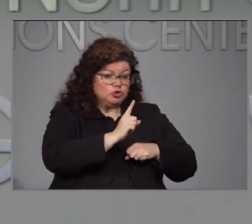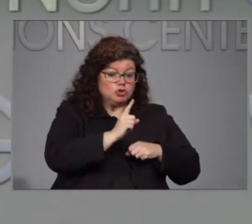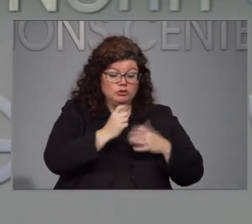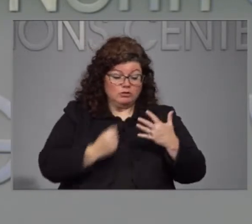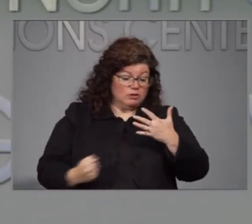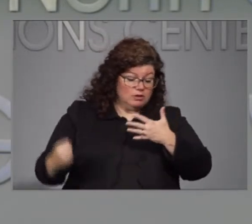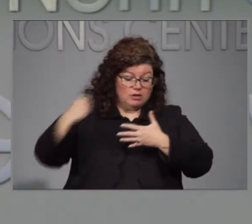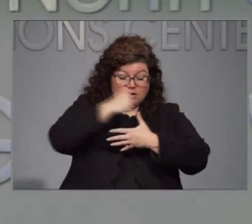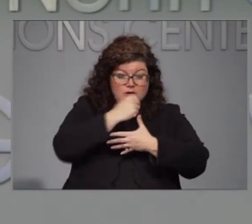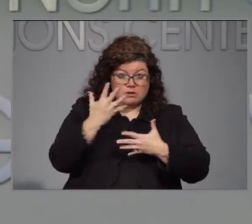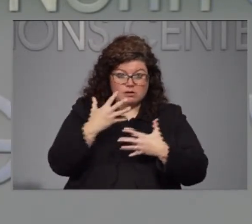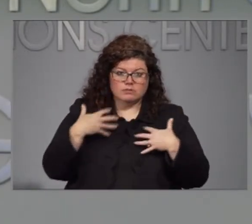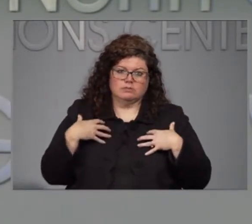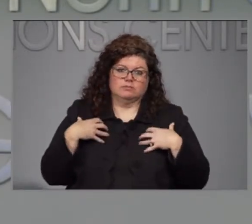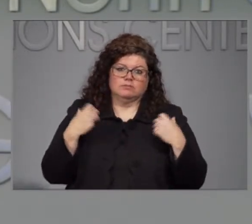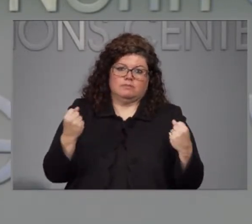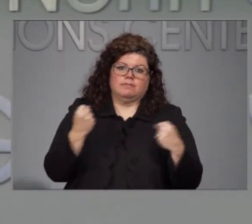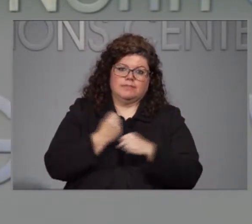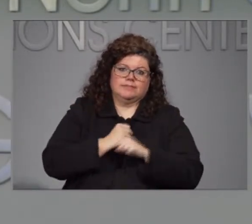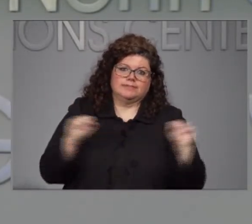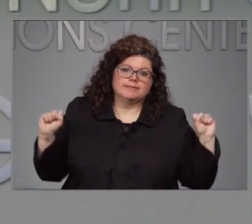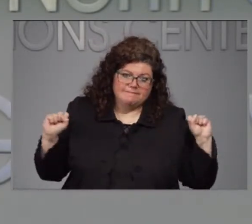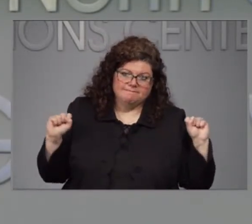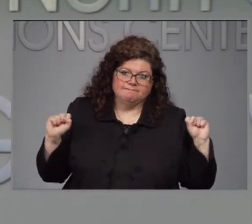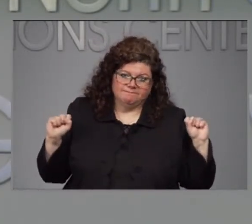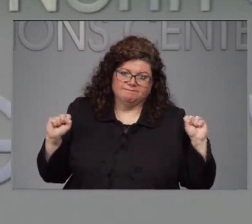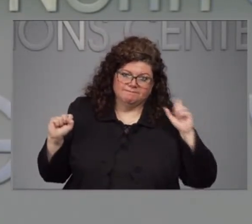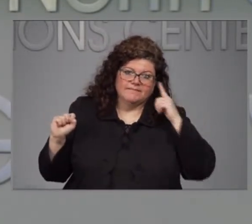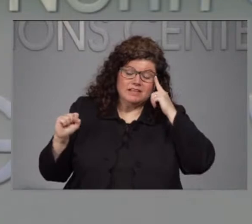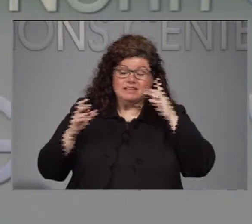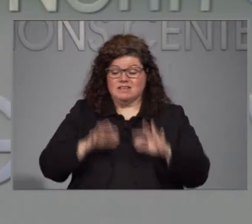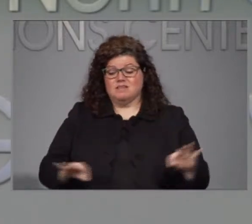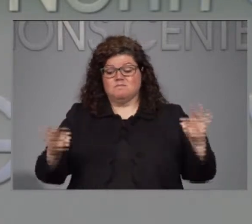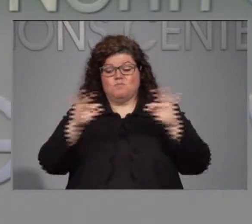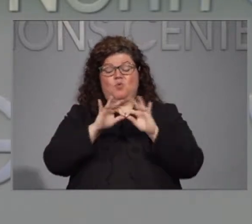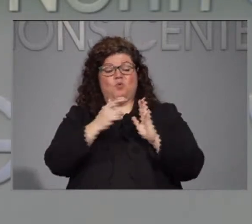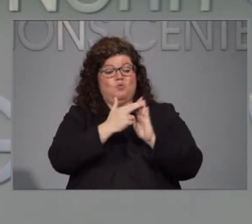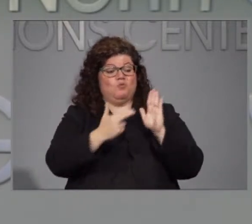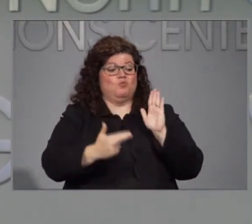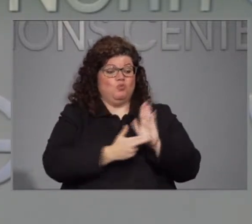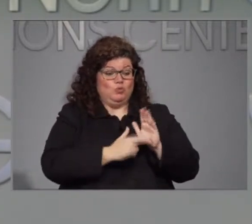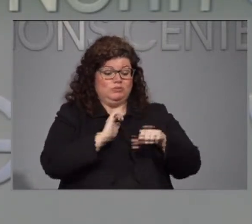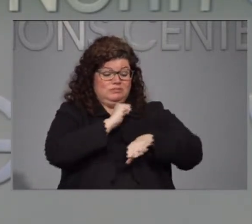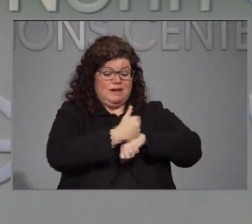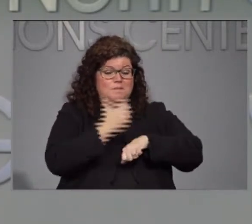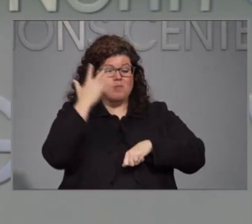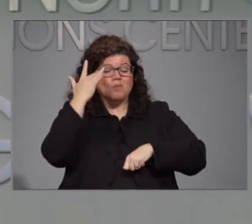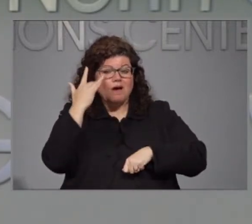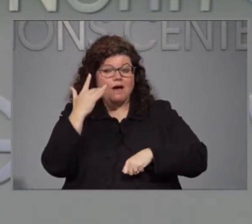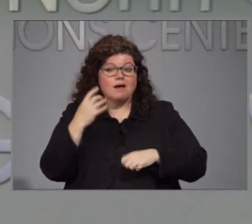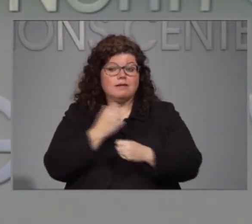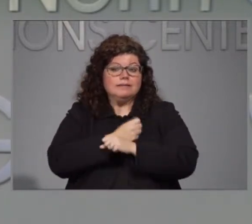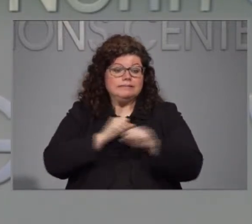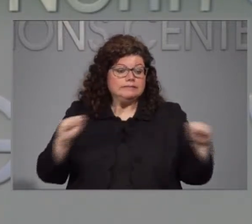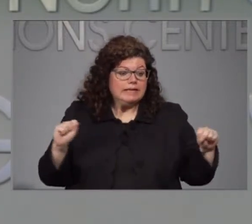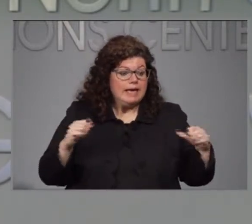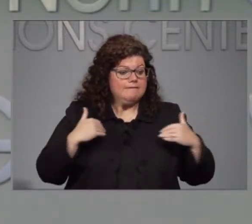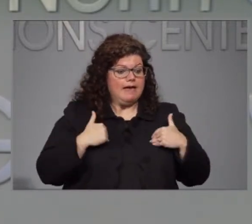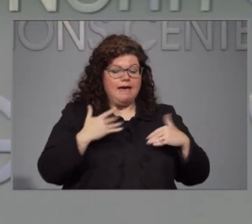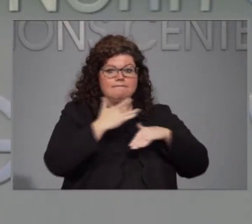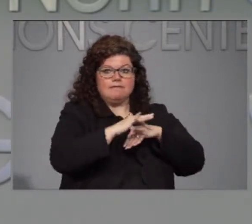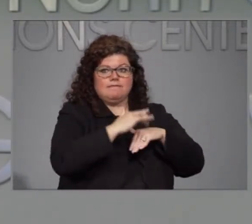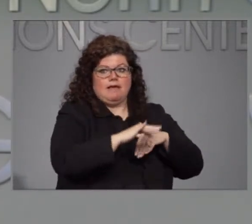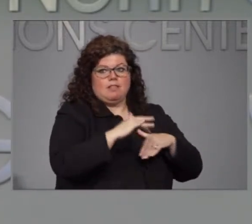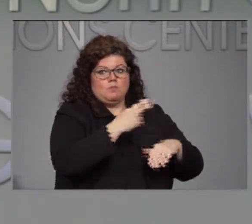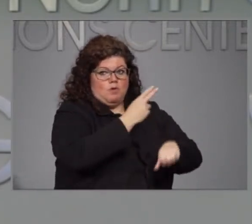Easing restrictions gradually has kept the disease from overwhelming our hospitals, and we must keep that as a